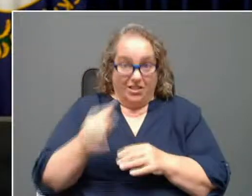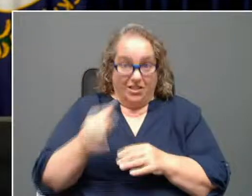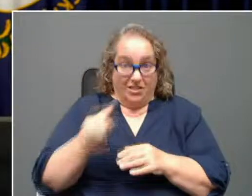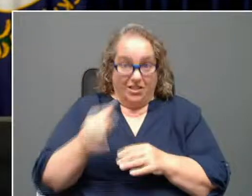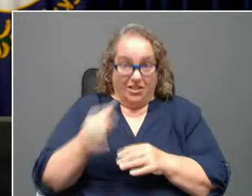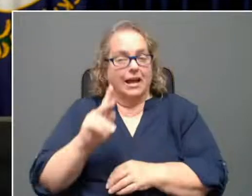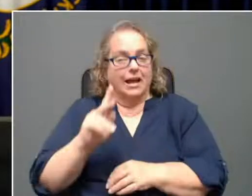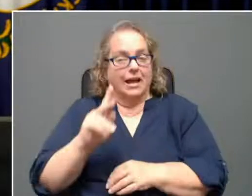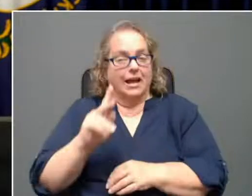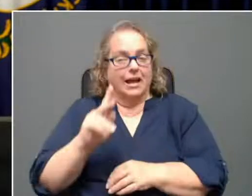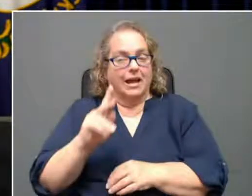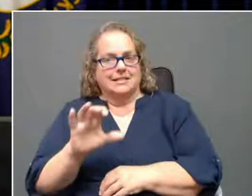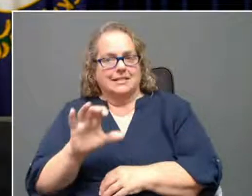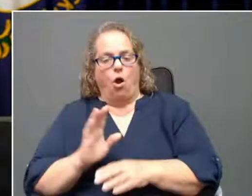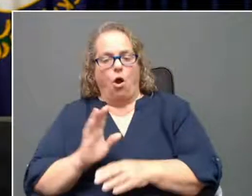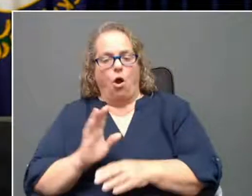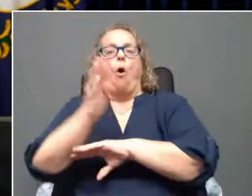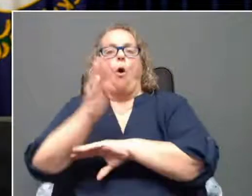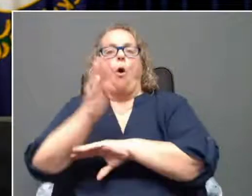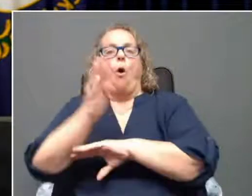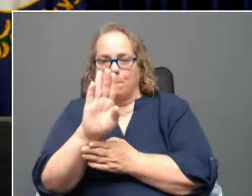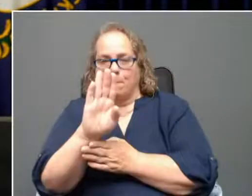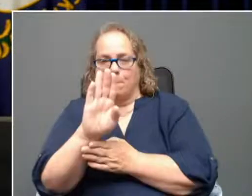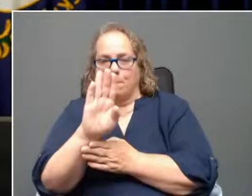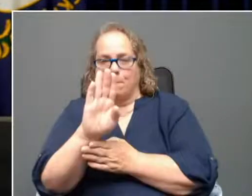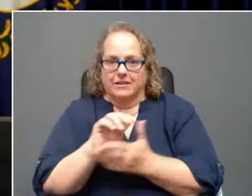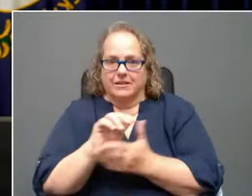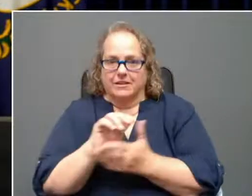is a great example of how this worked to help Kentucky